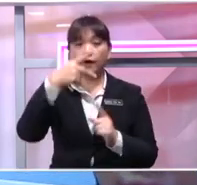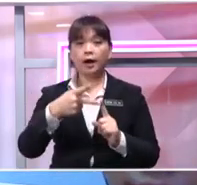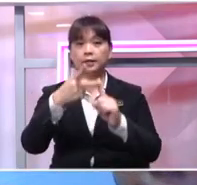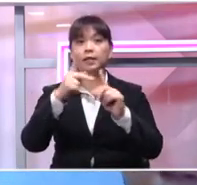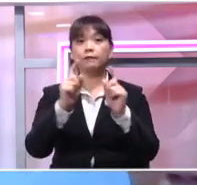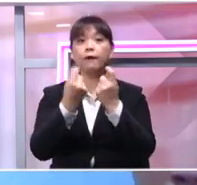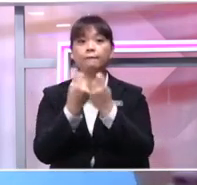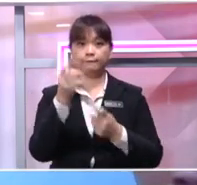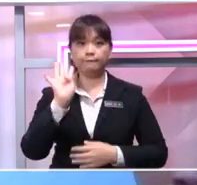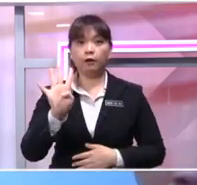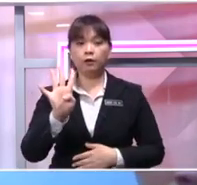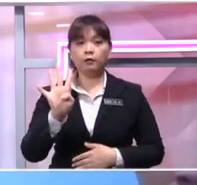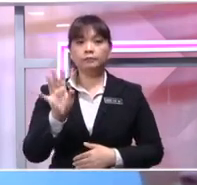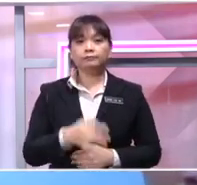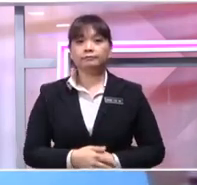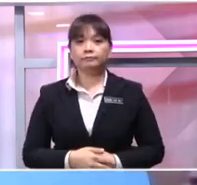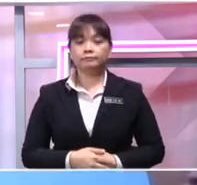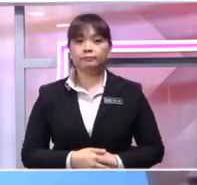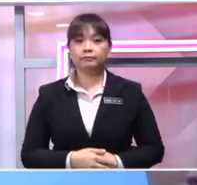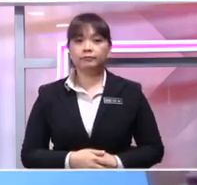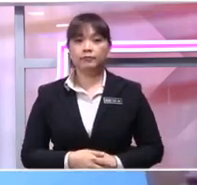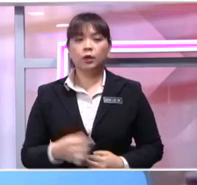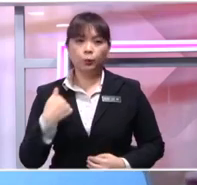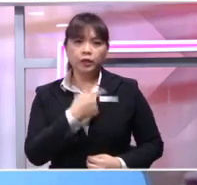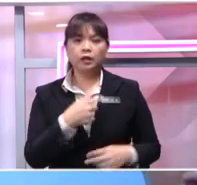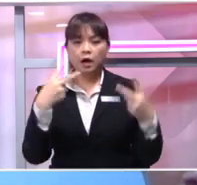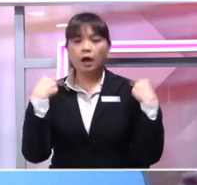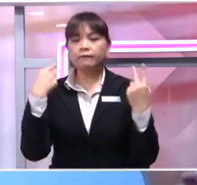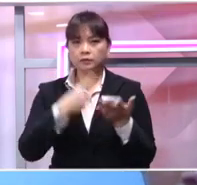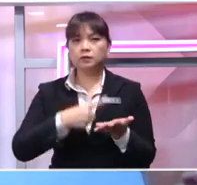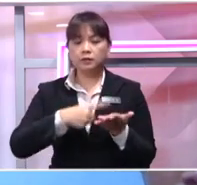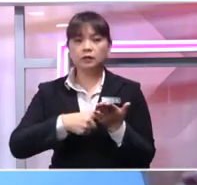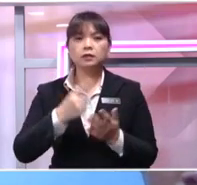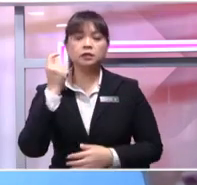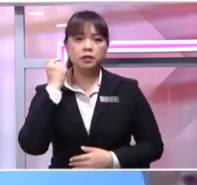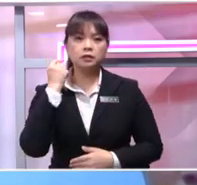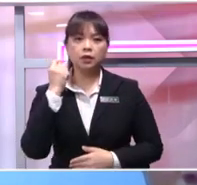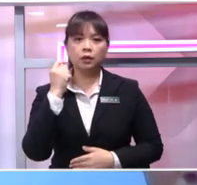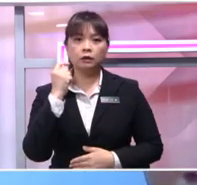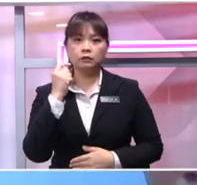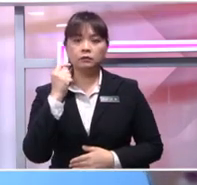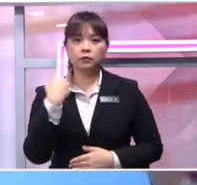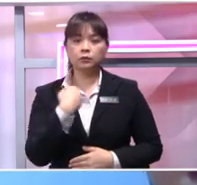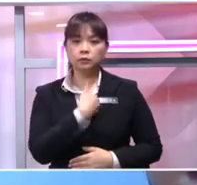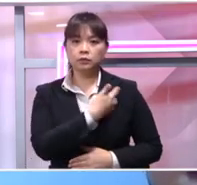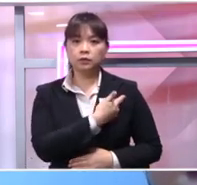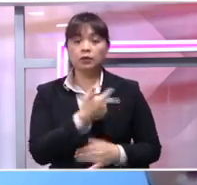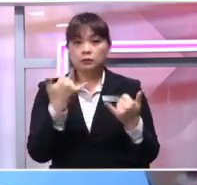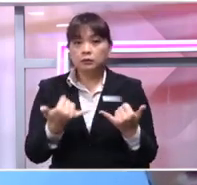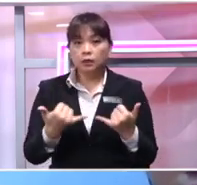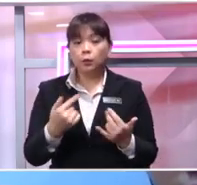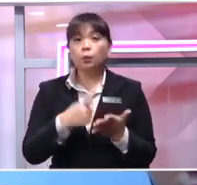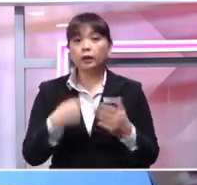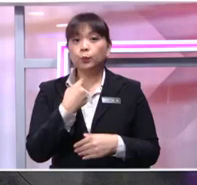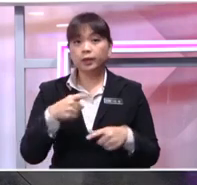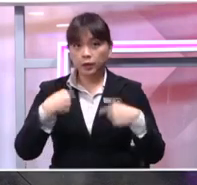4. Alright, teacher, yes. As we have discussed earlier, we have known how to read and discuss about things, right? So for this segment, what are we going to